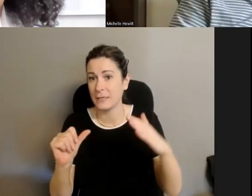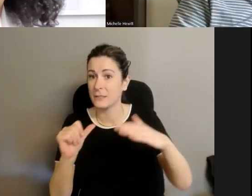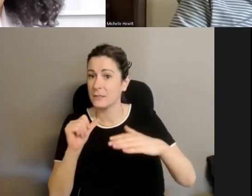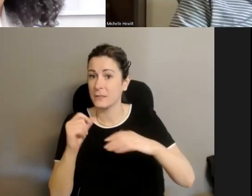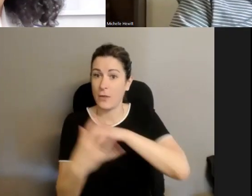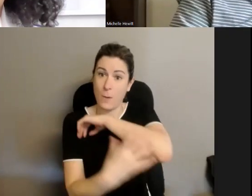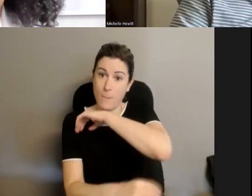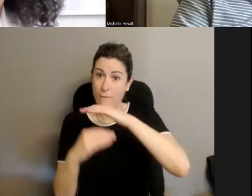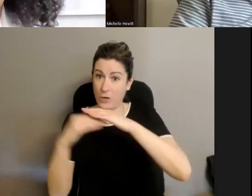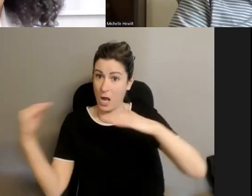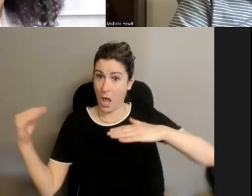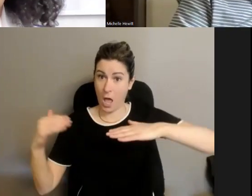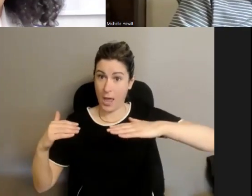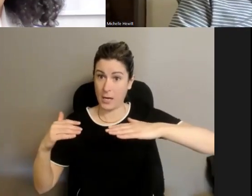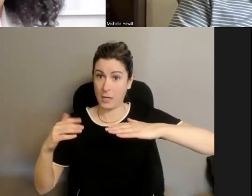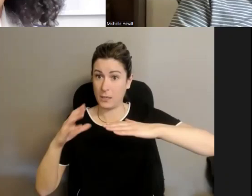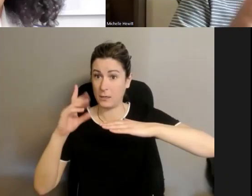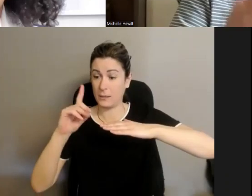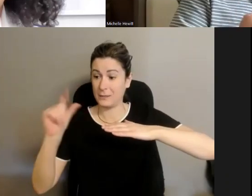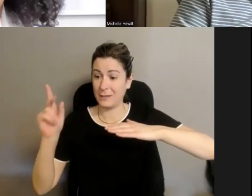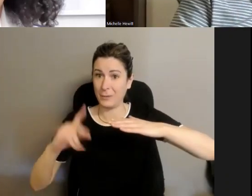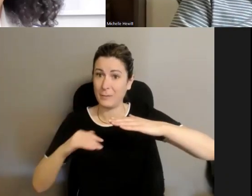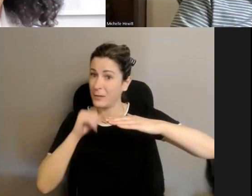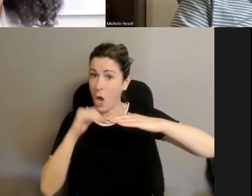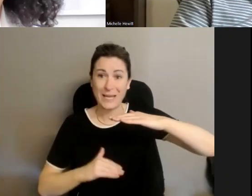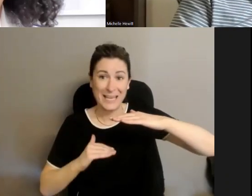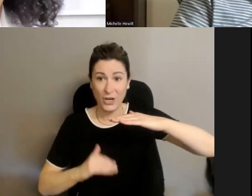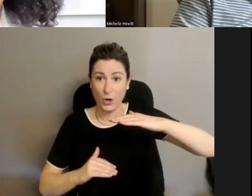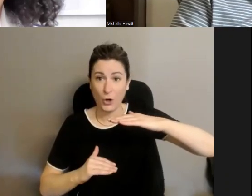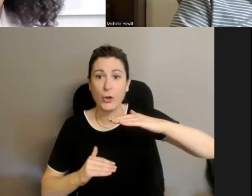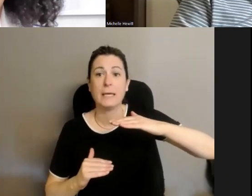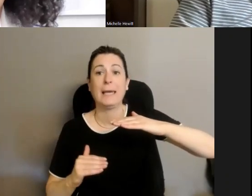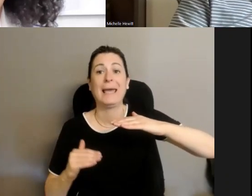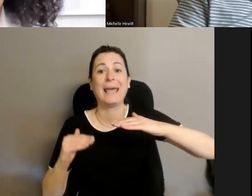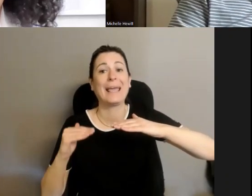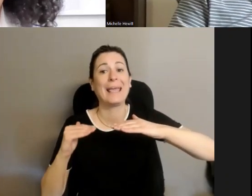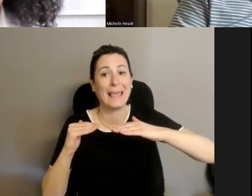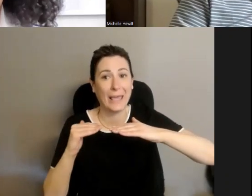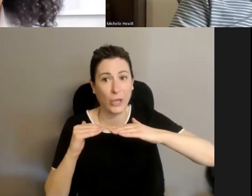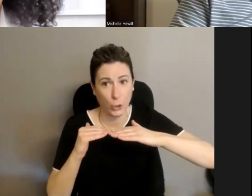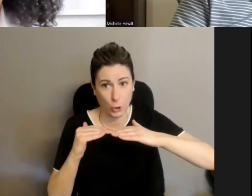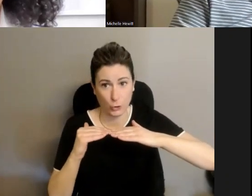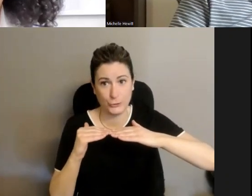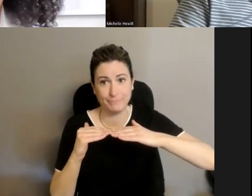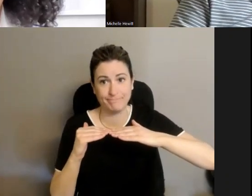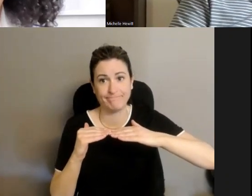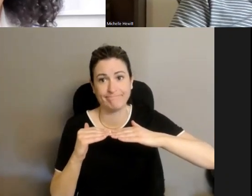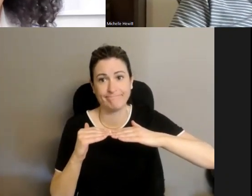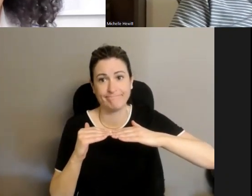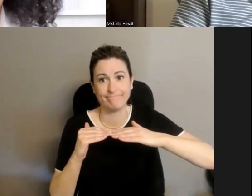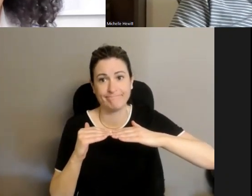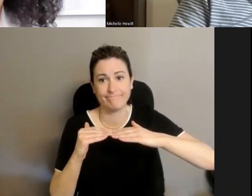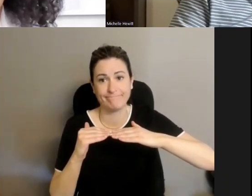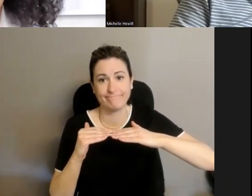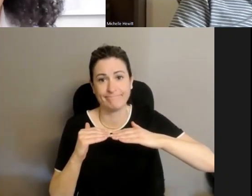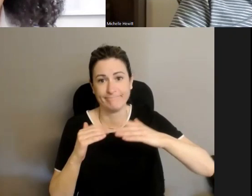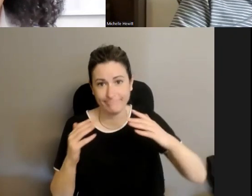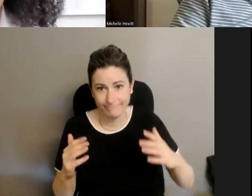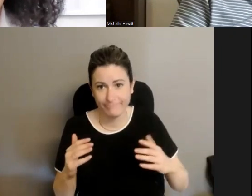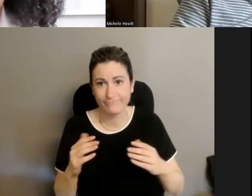know, the government does not have data on as that extra cost of disability, but what a friend of mine calls